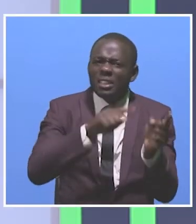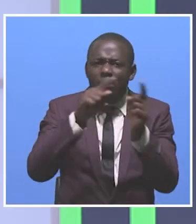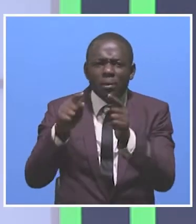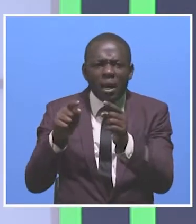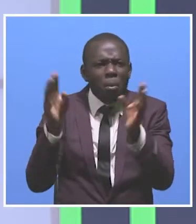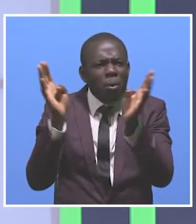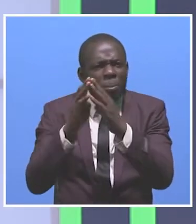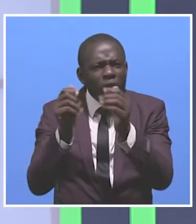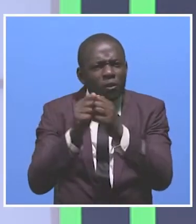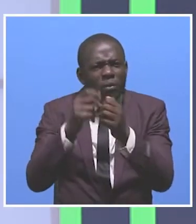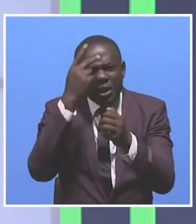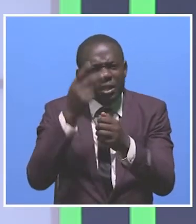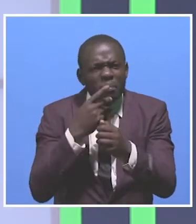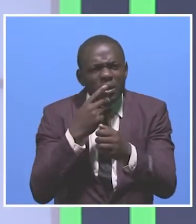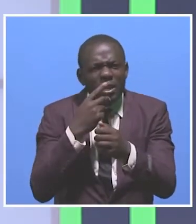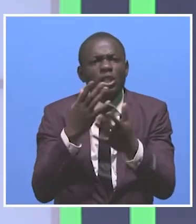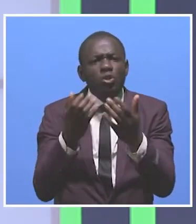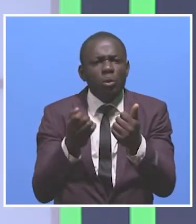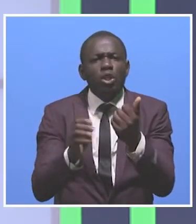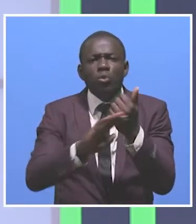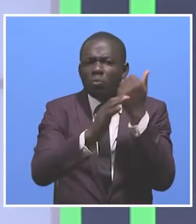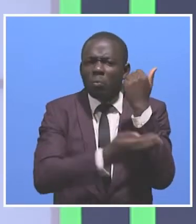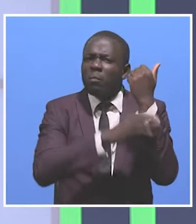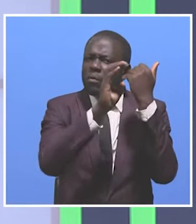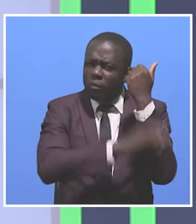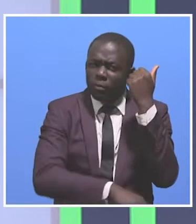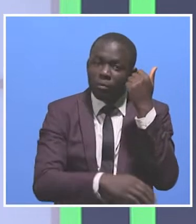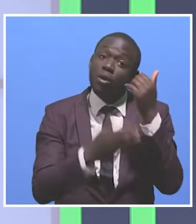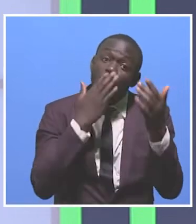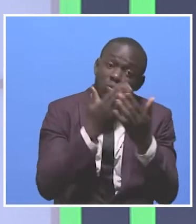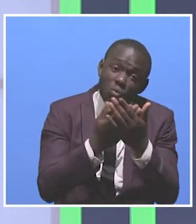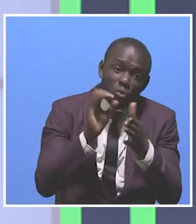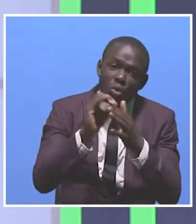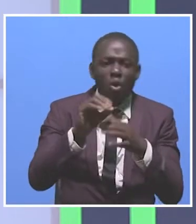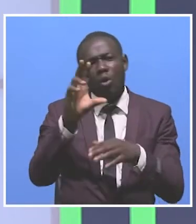that pregnancy. If it is yes, is it good or not?